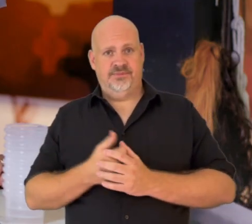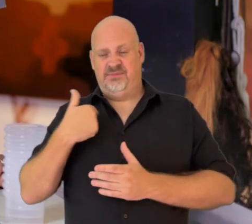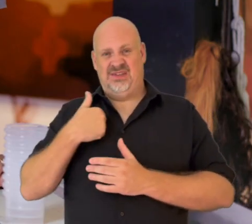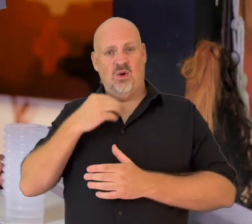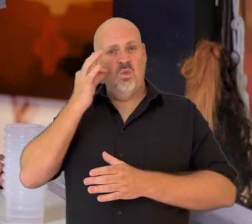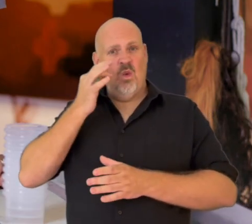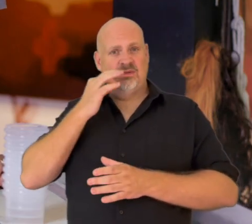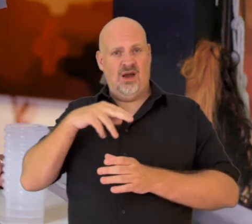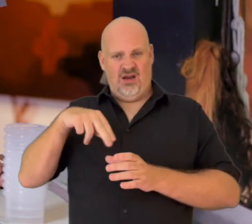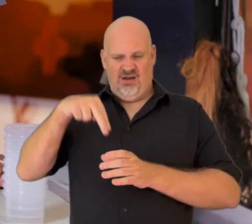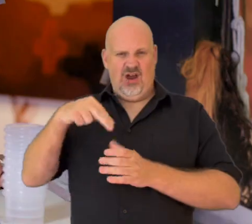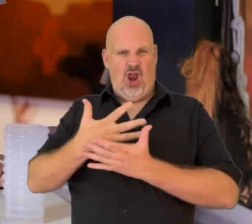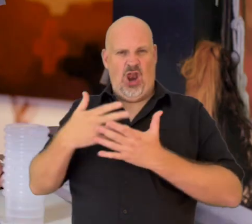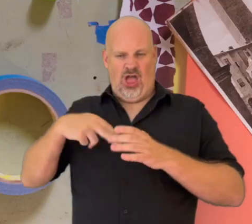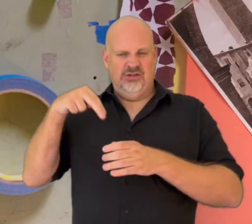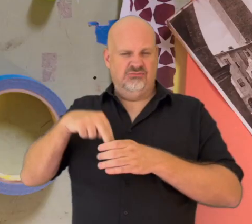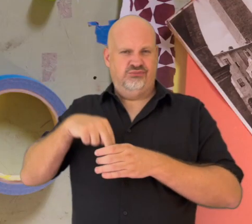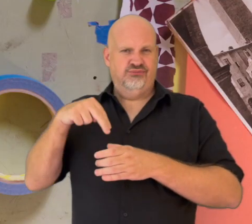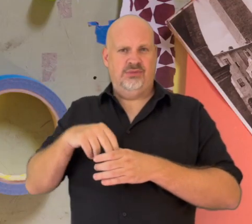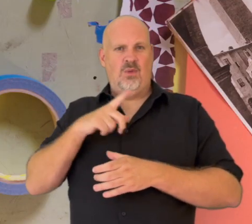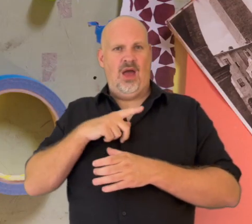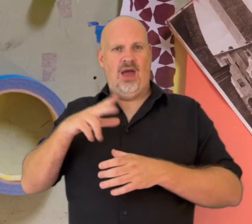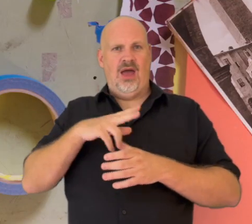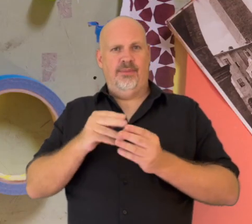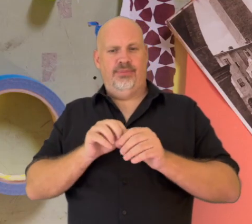so that it moves more easily.